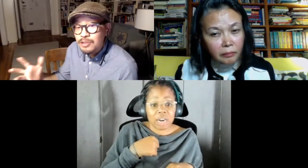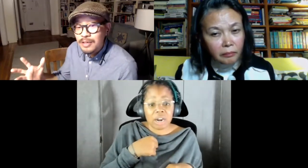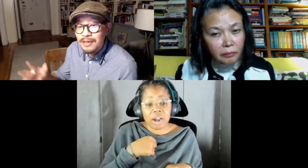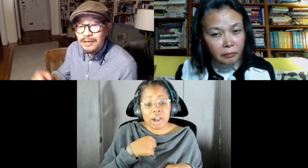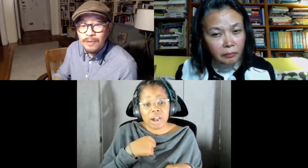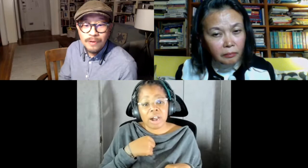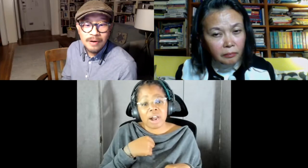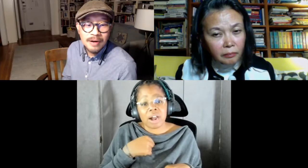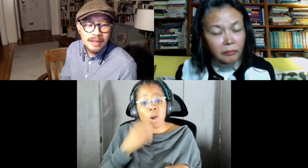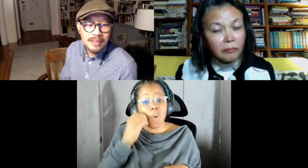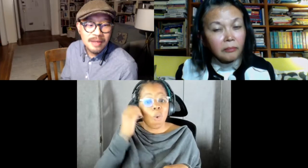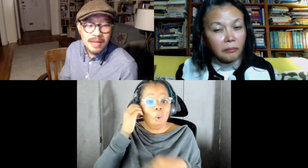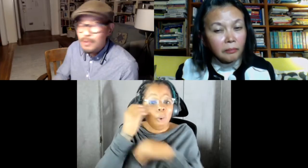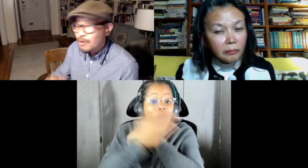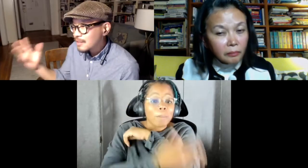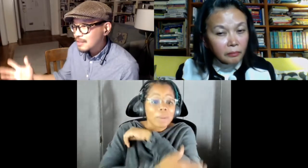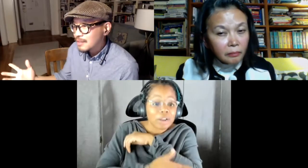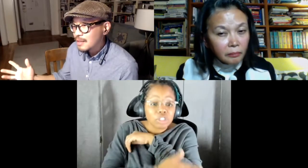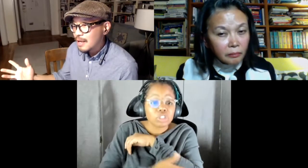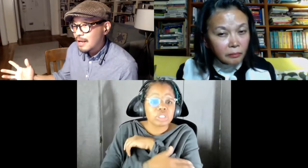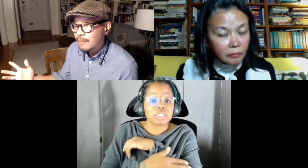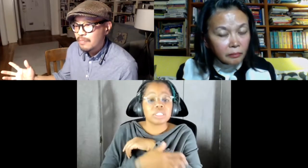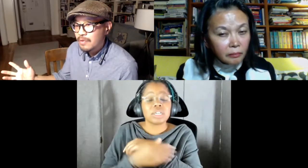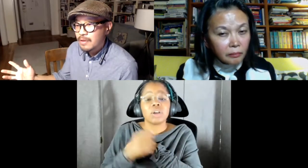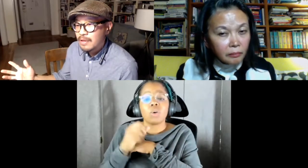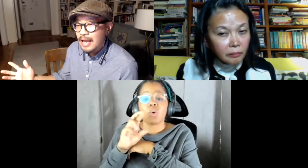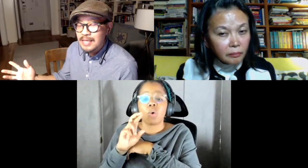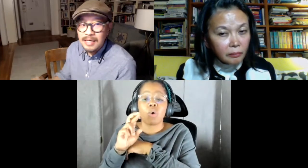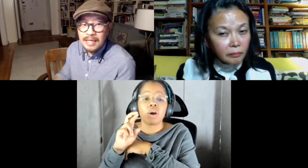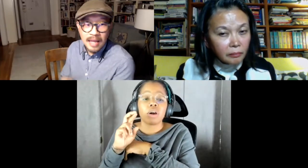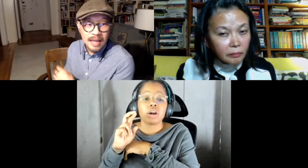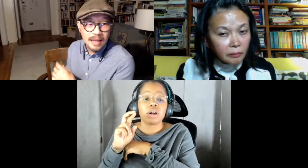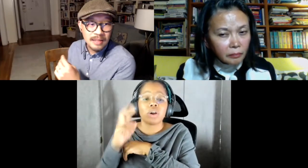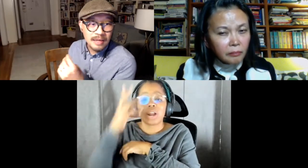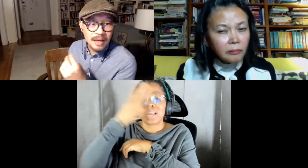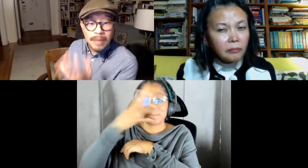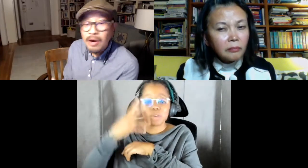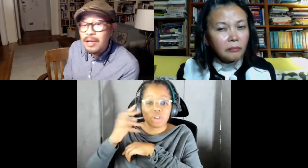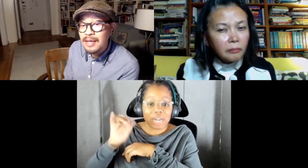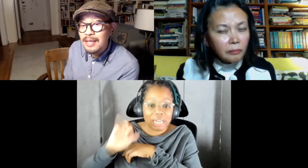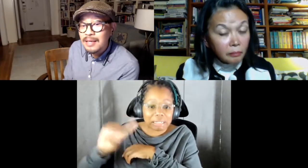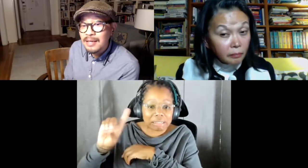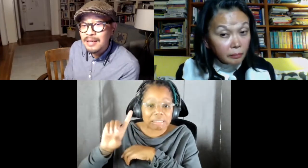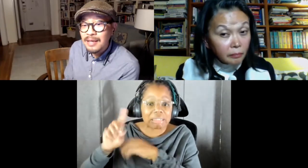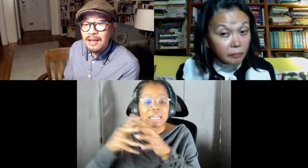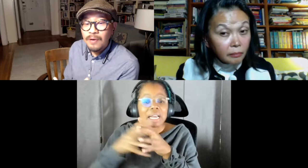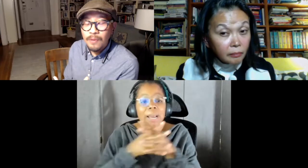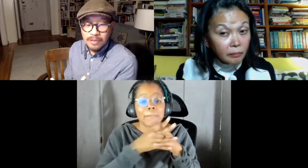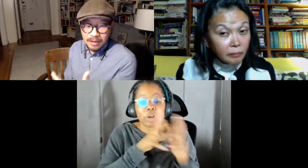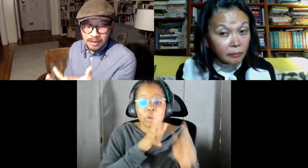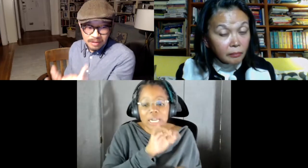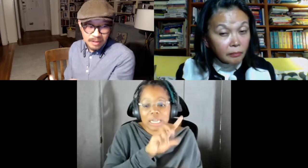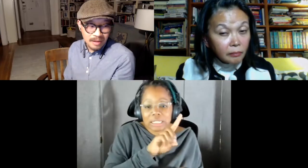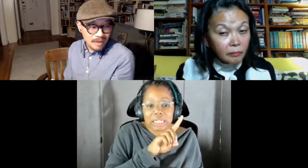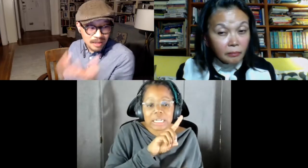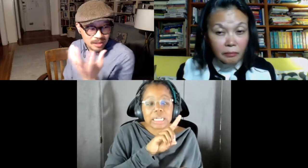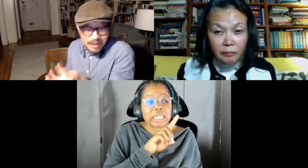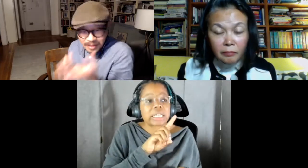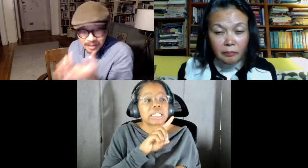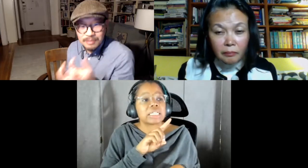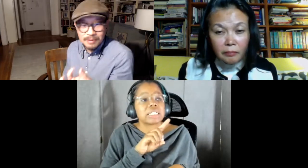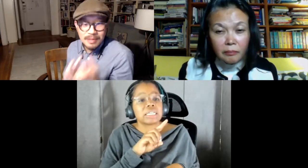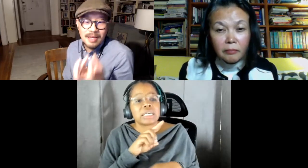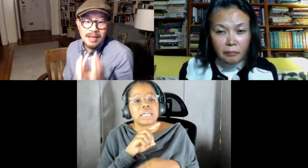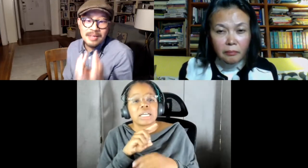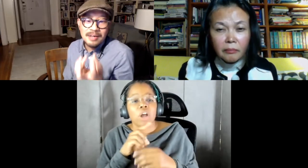home country or the immigrant identity and the American identity, or the